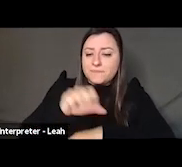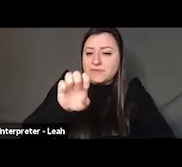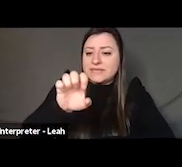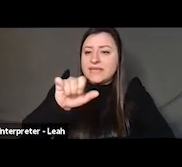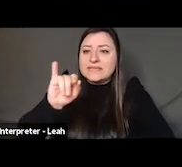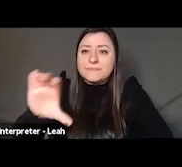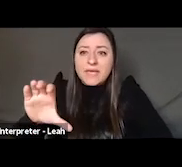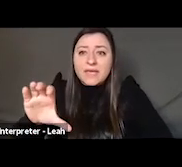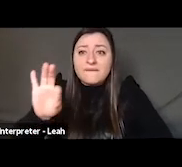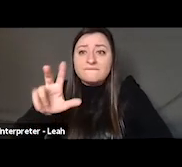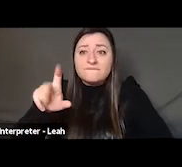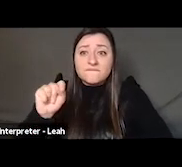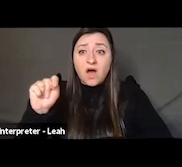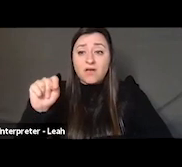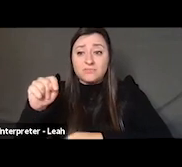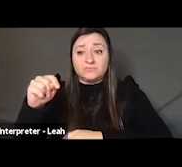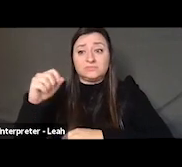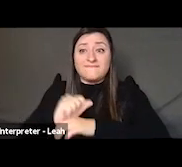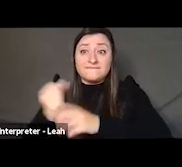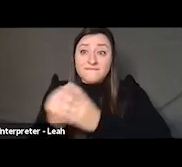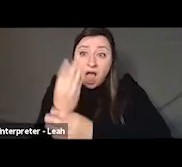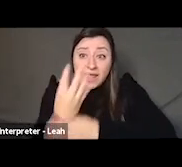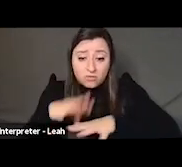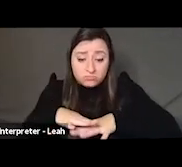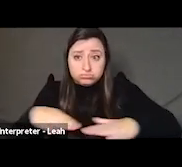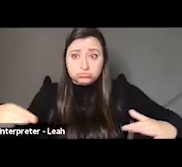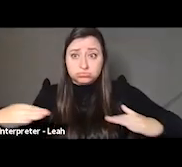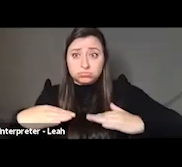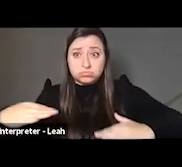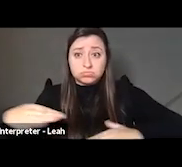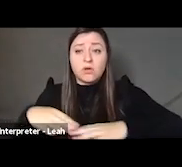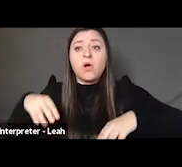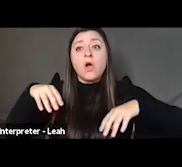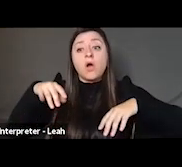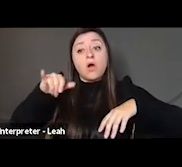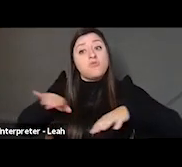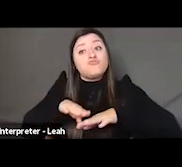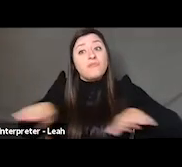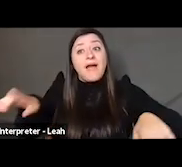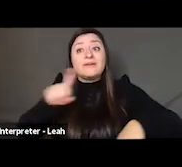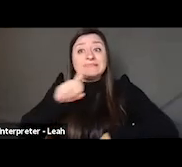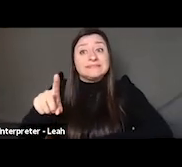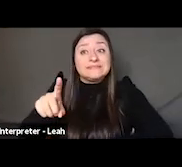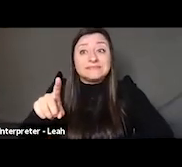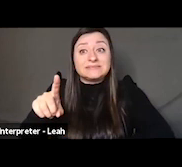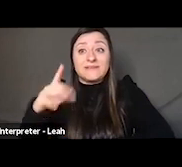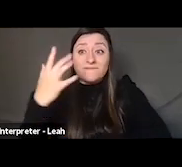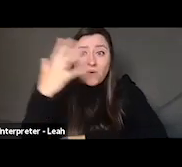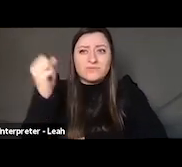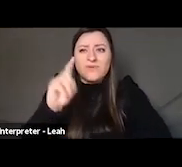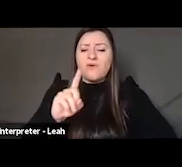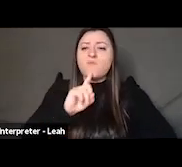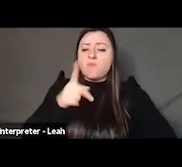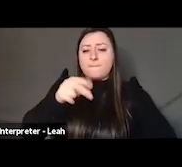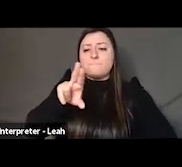basically built on ground that is porous, it's karstic. And so it's a very porous material that does not retain water. So